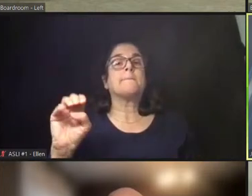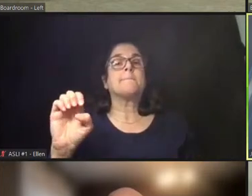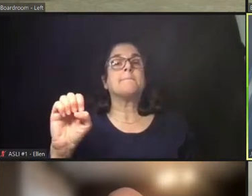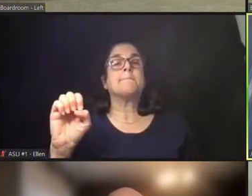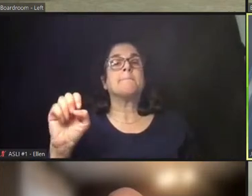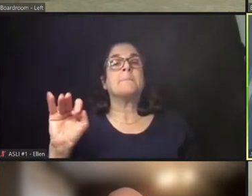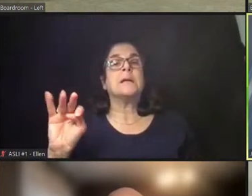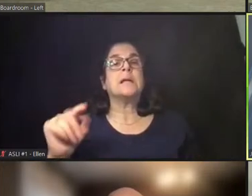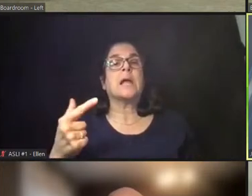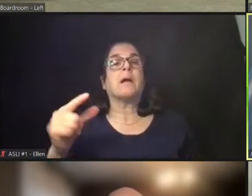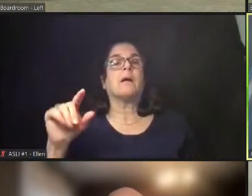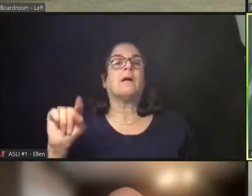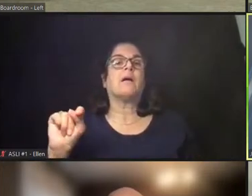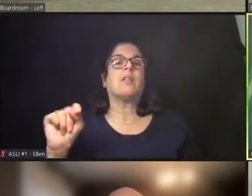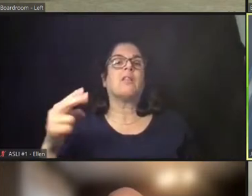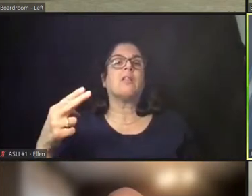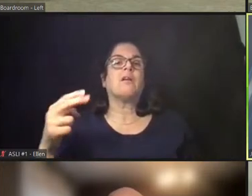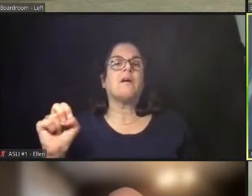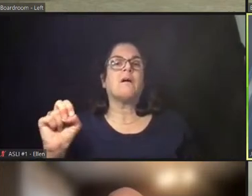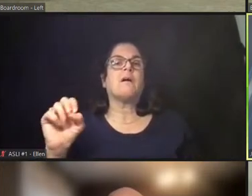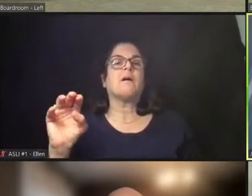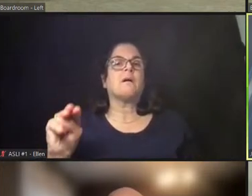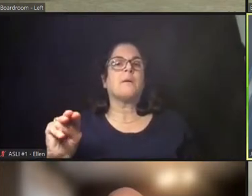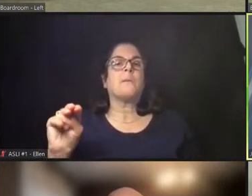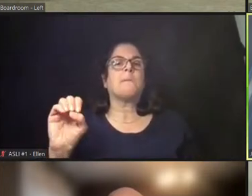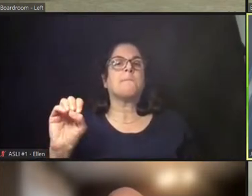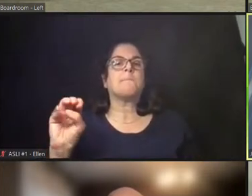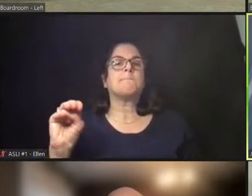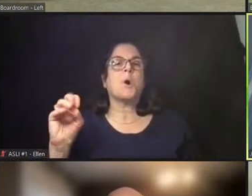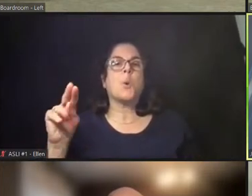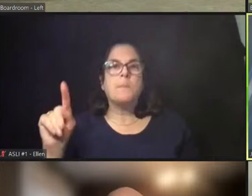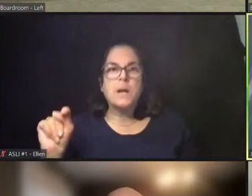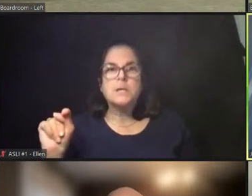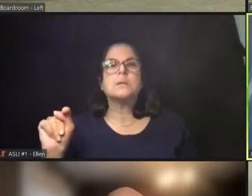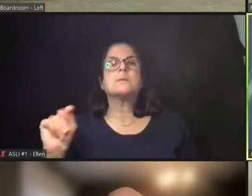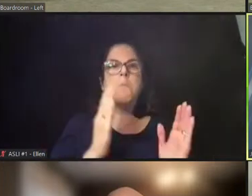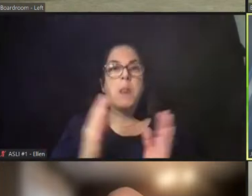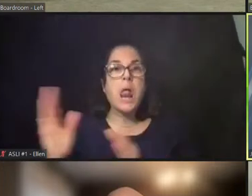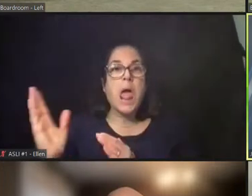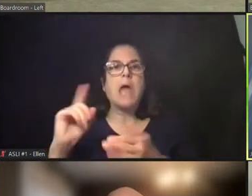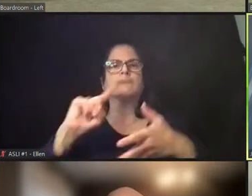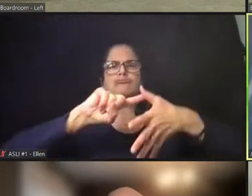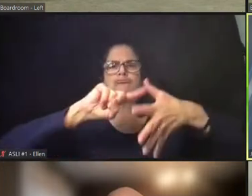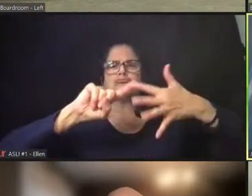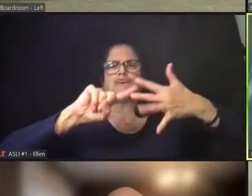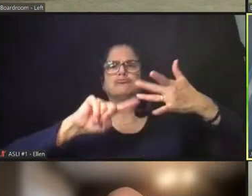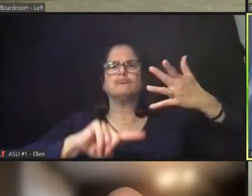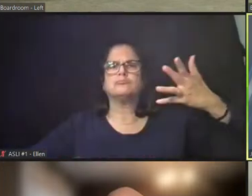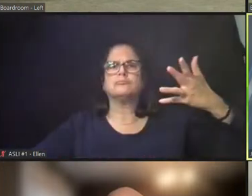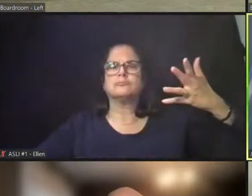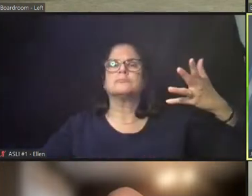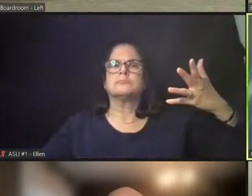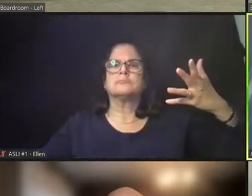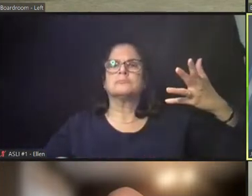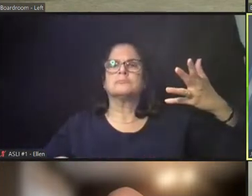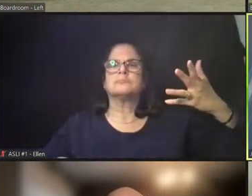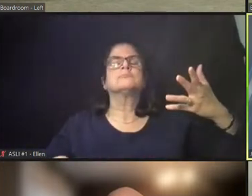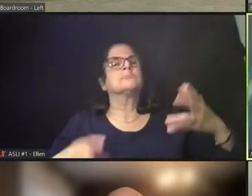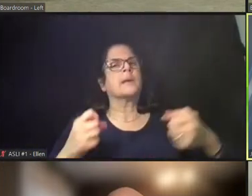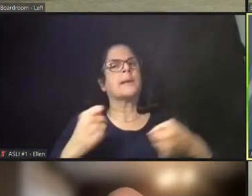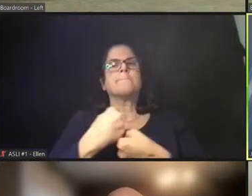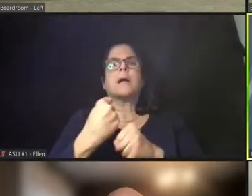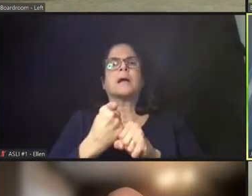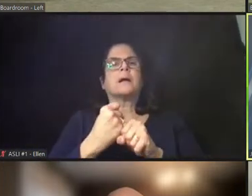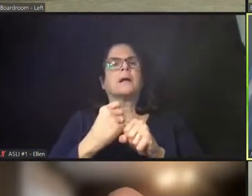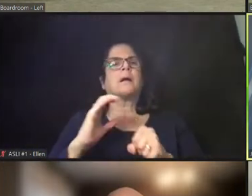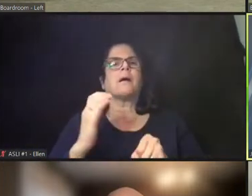geared around all of these factors. You know, making sure that that the system is convenient